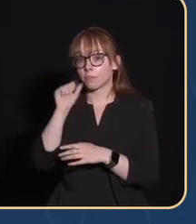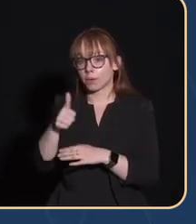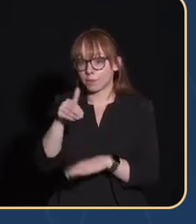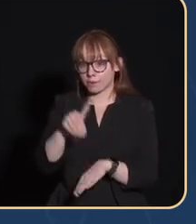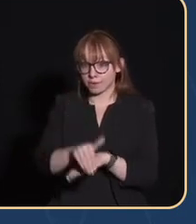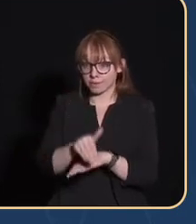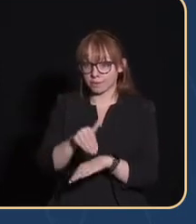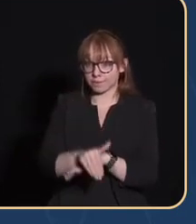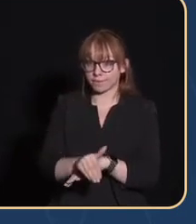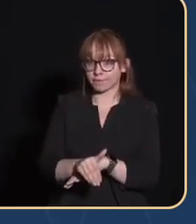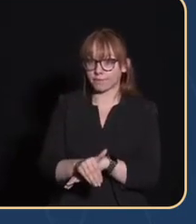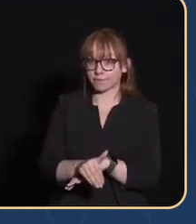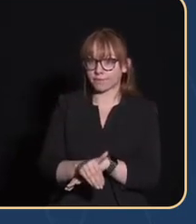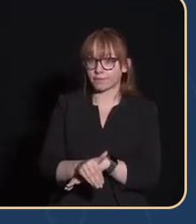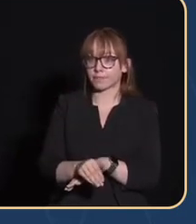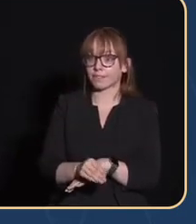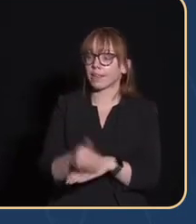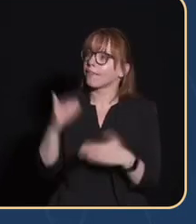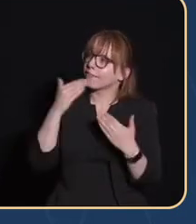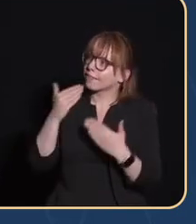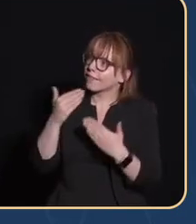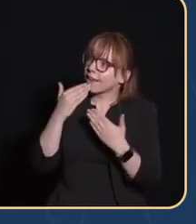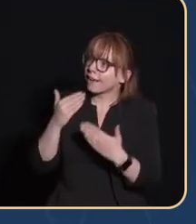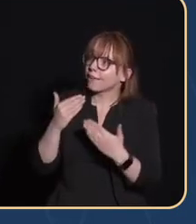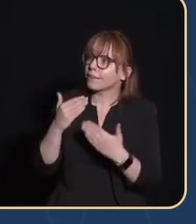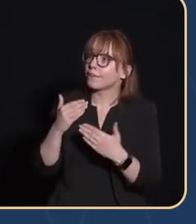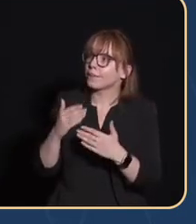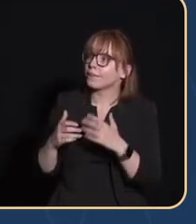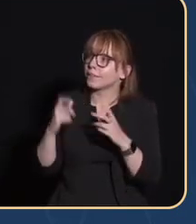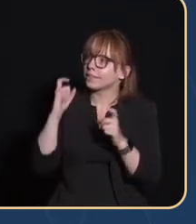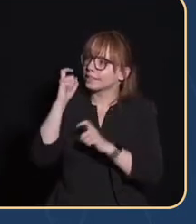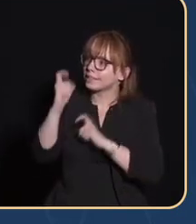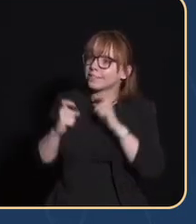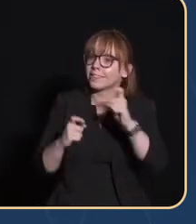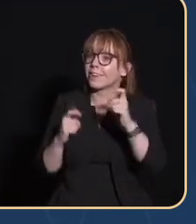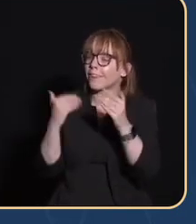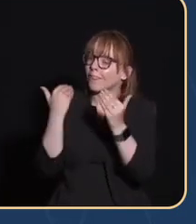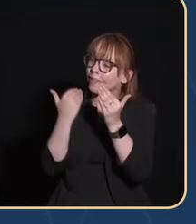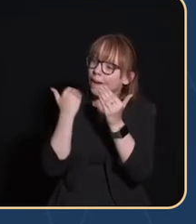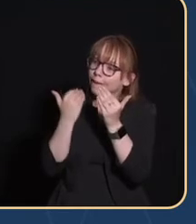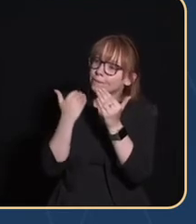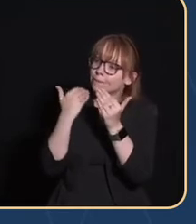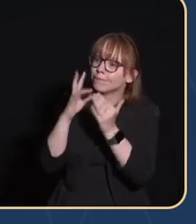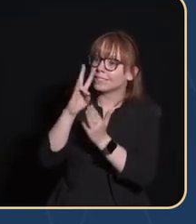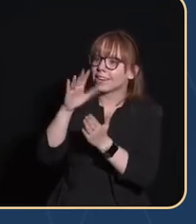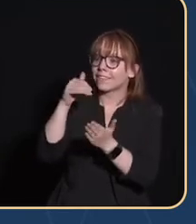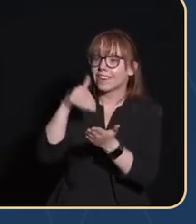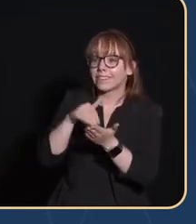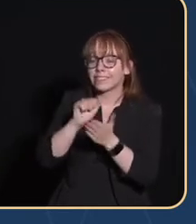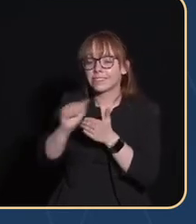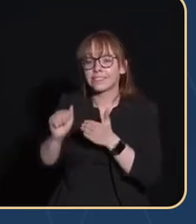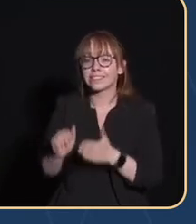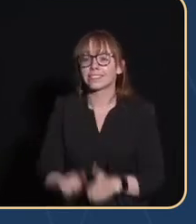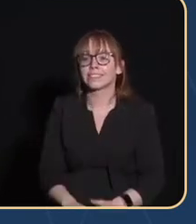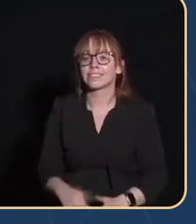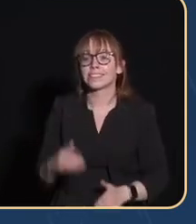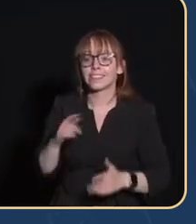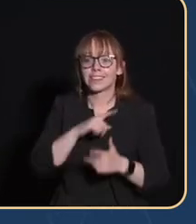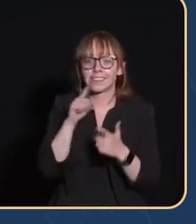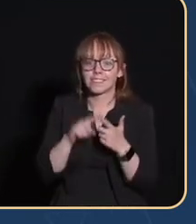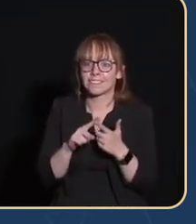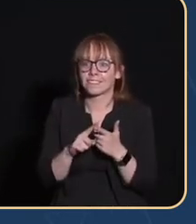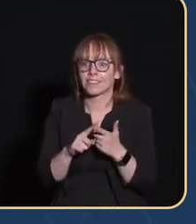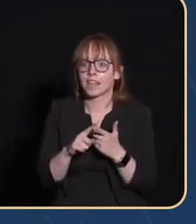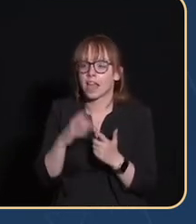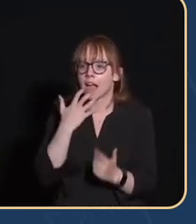need number is moving, so thank you for pledging, everyone. We're getting closer to $75,000. Here's our next item. This is a hot